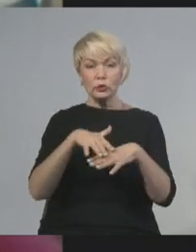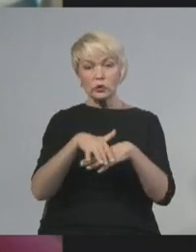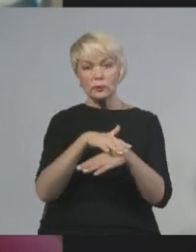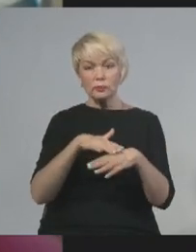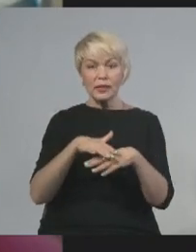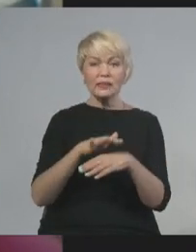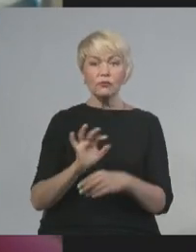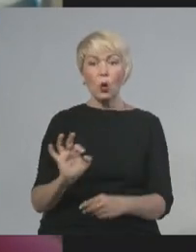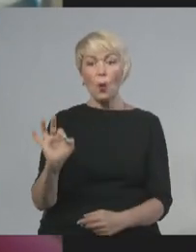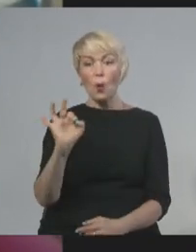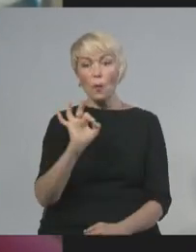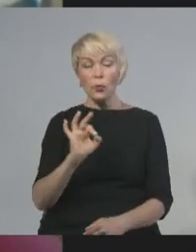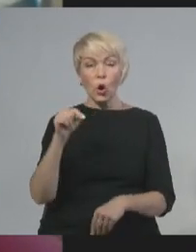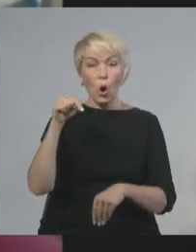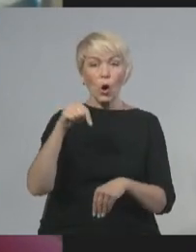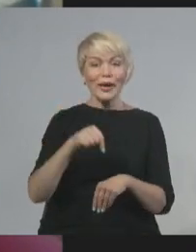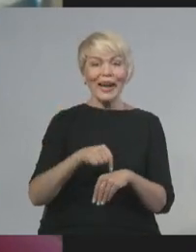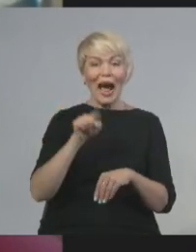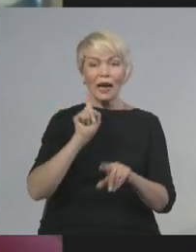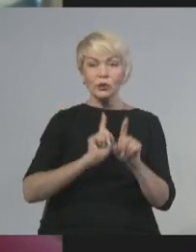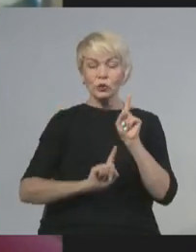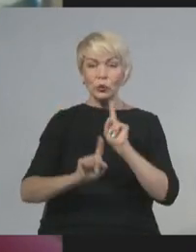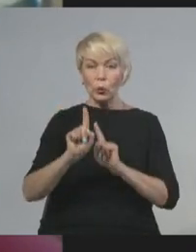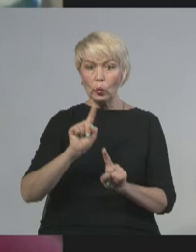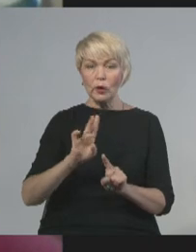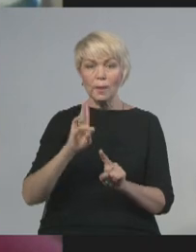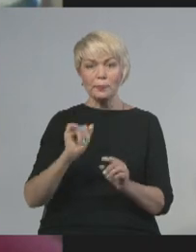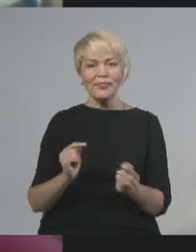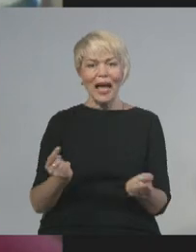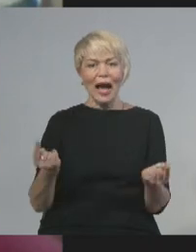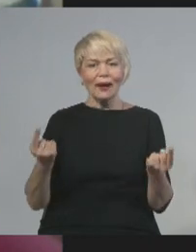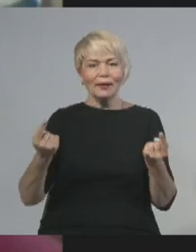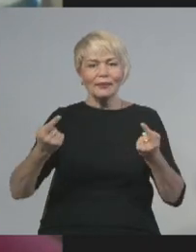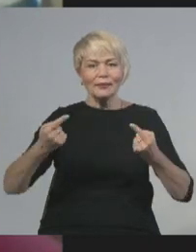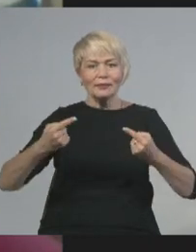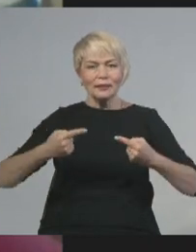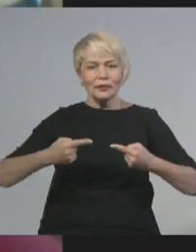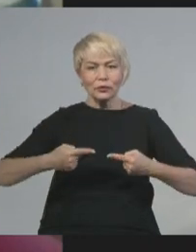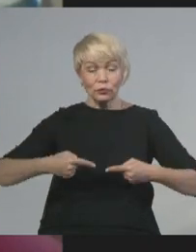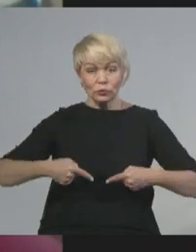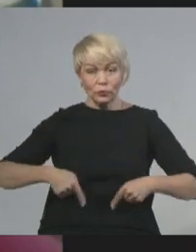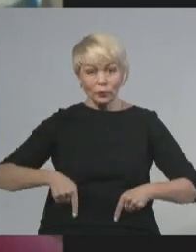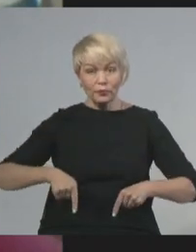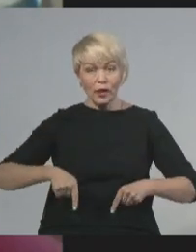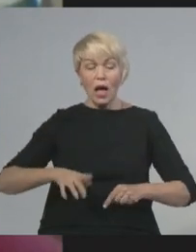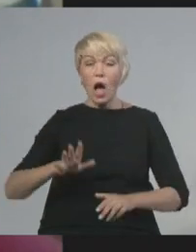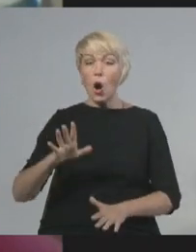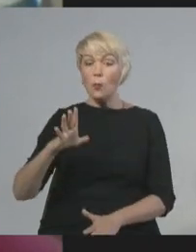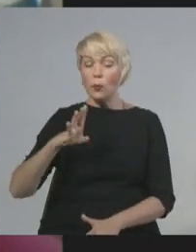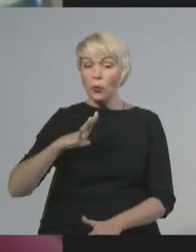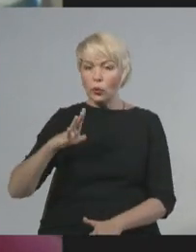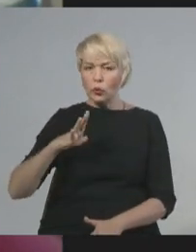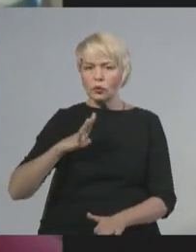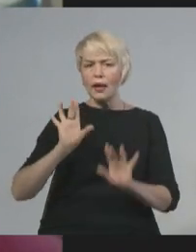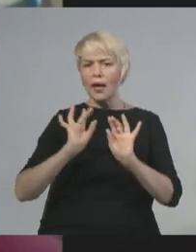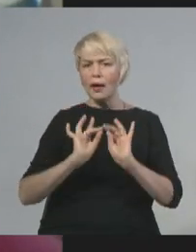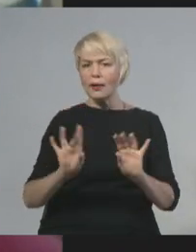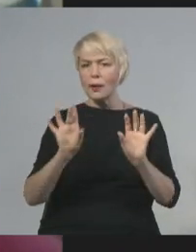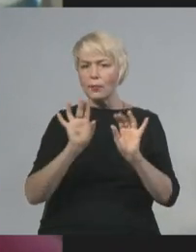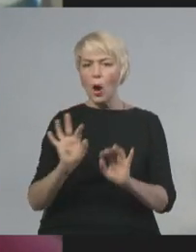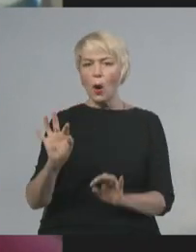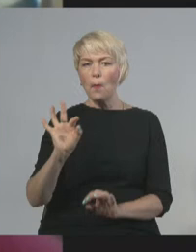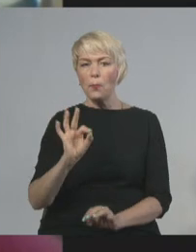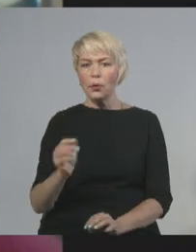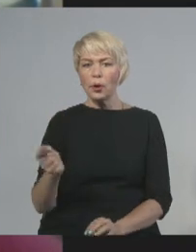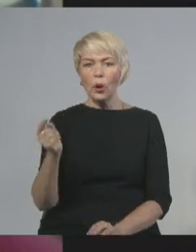doing managing the especially in poland we were worried if our hospitals were managed you know italy was uh we were seeing pictures from